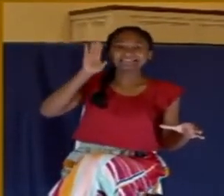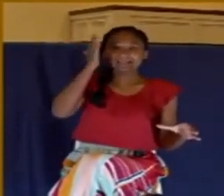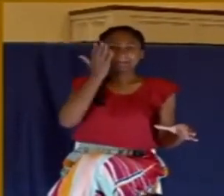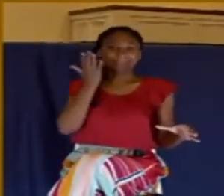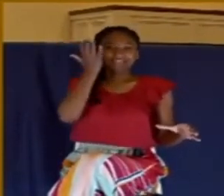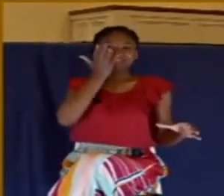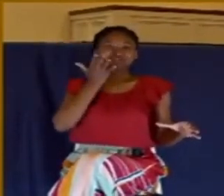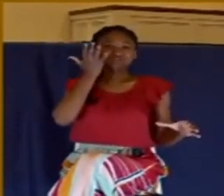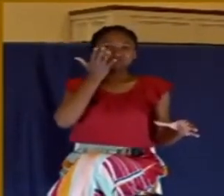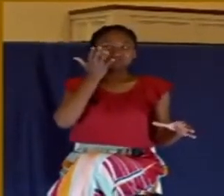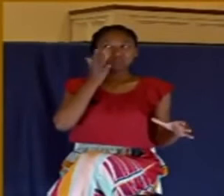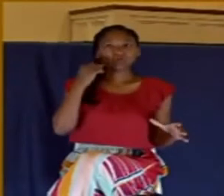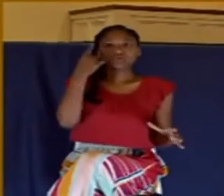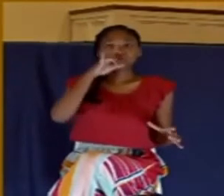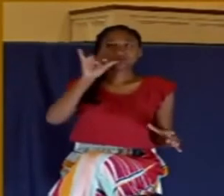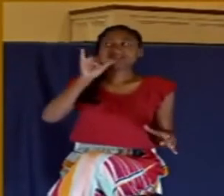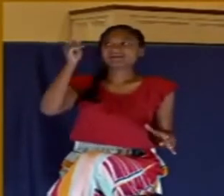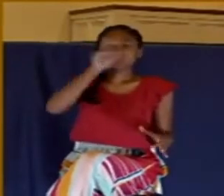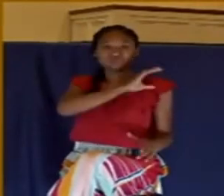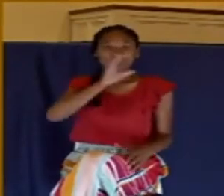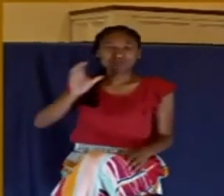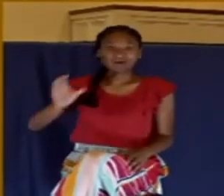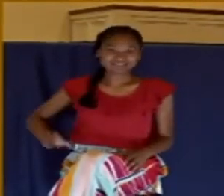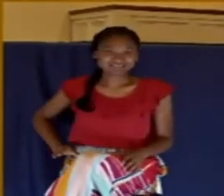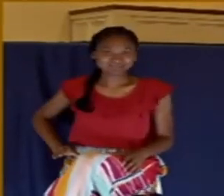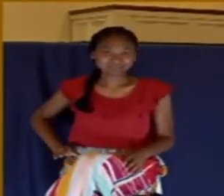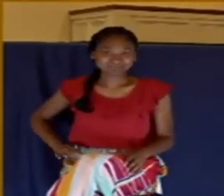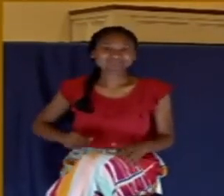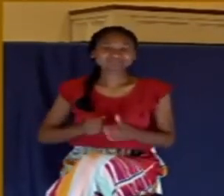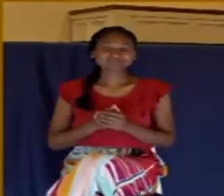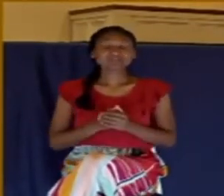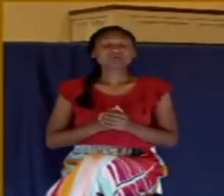But here's the second thing. It brings about partnership. Look again in